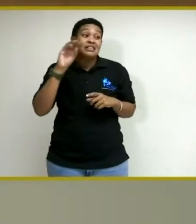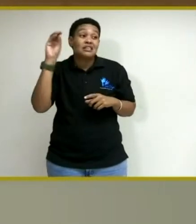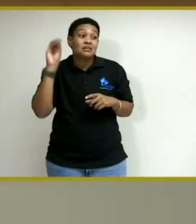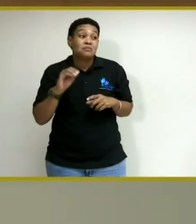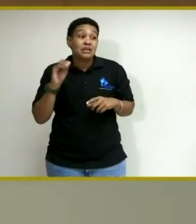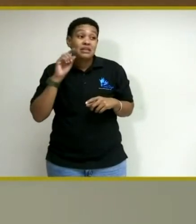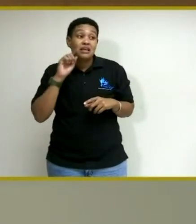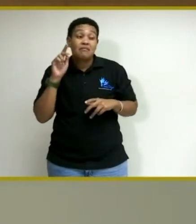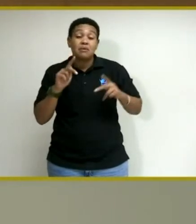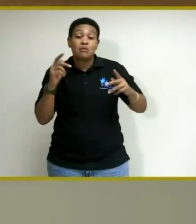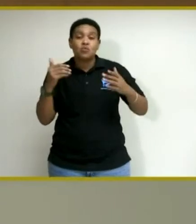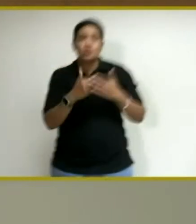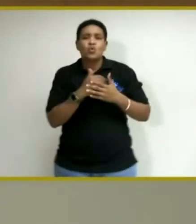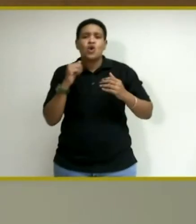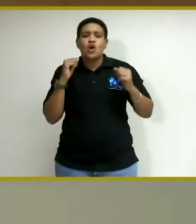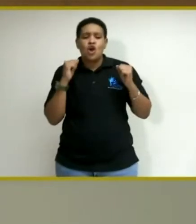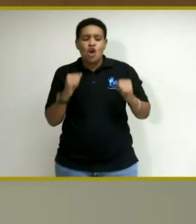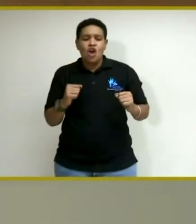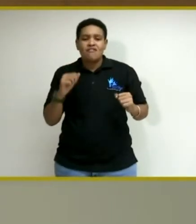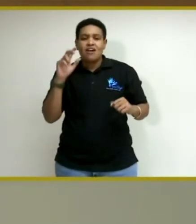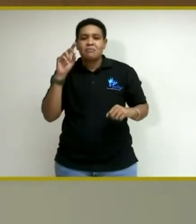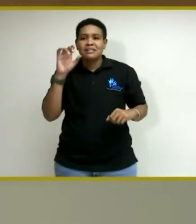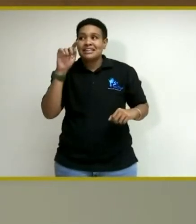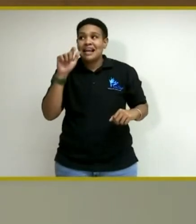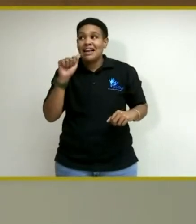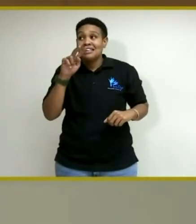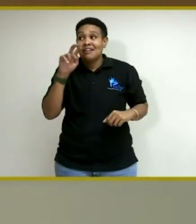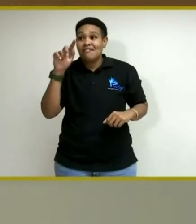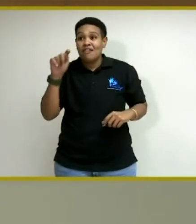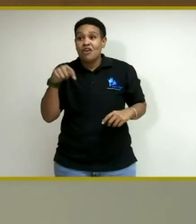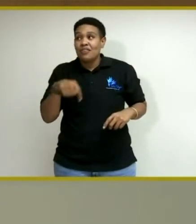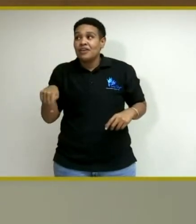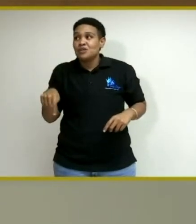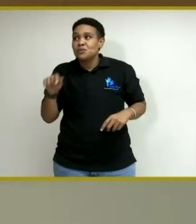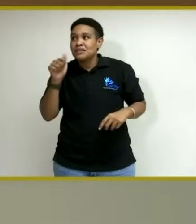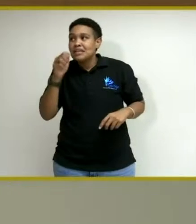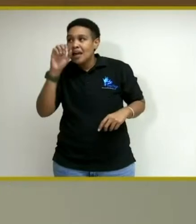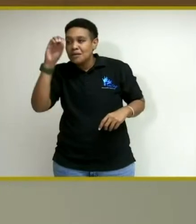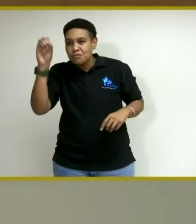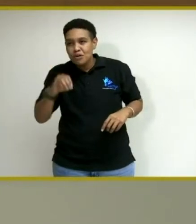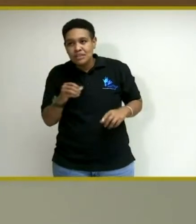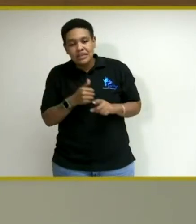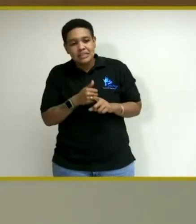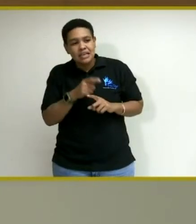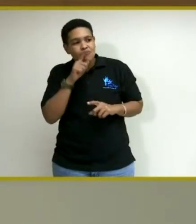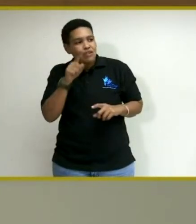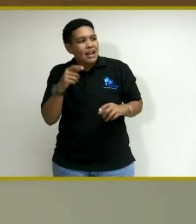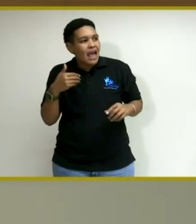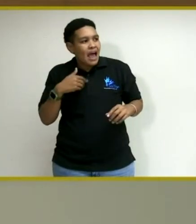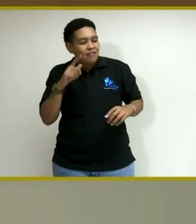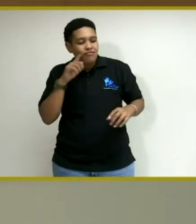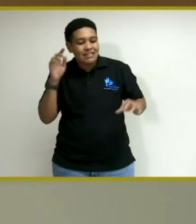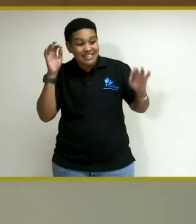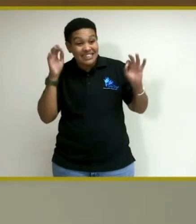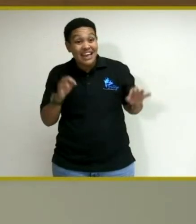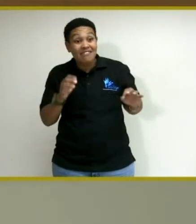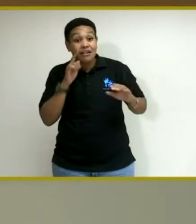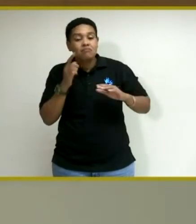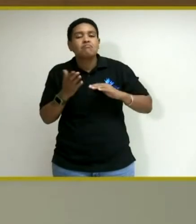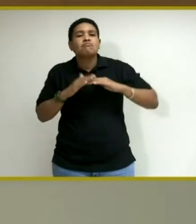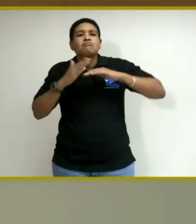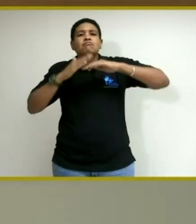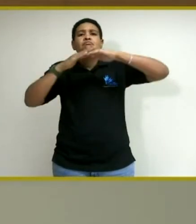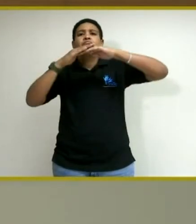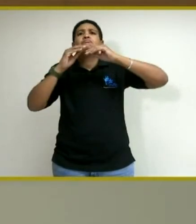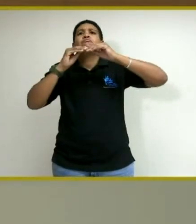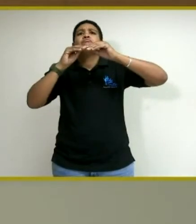new confirmed cases were the Delta variant, and this week it's 10%. So there's definitely an increase